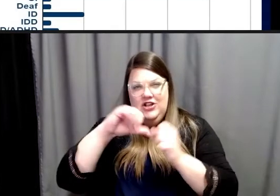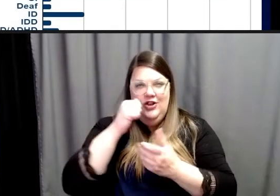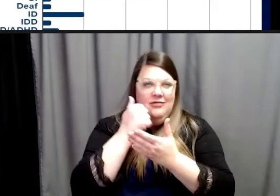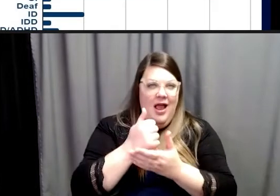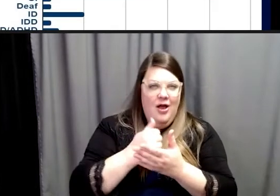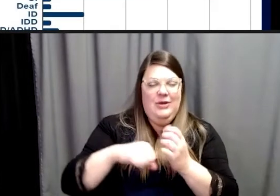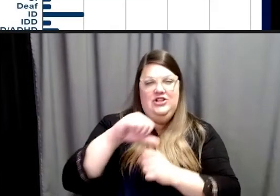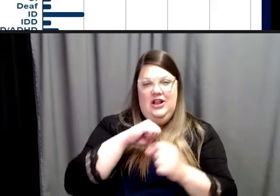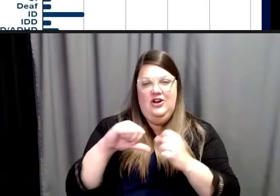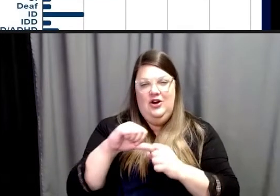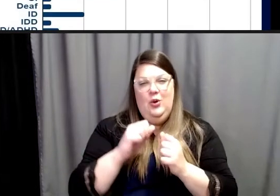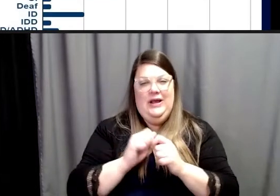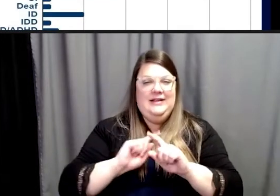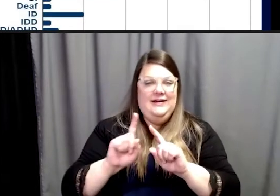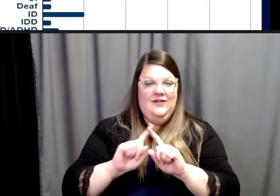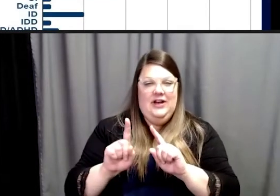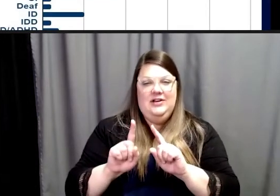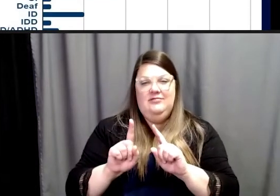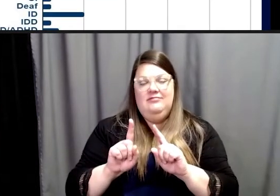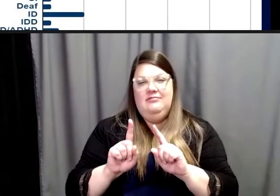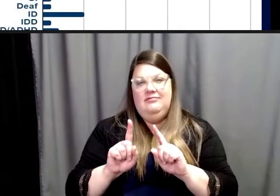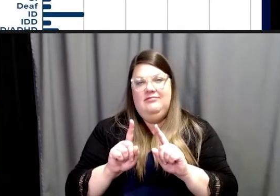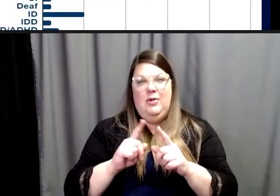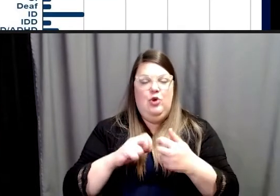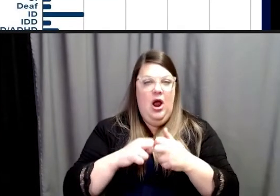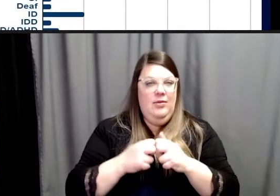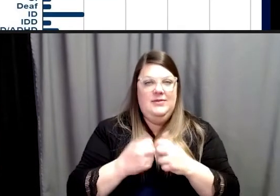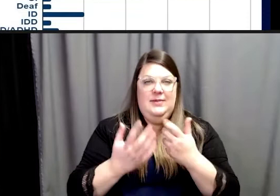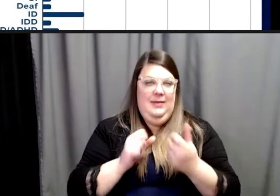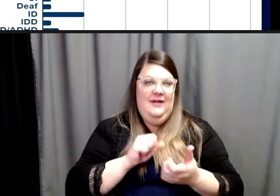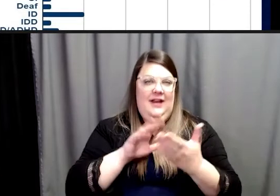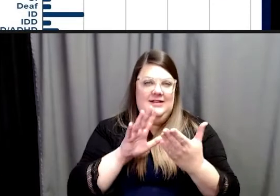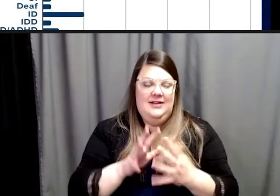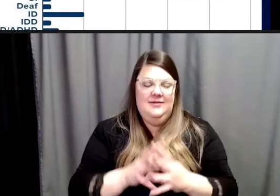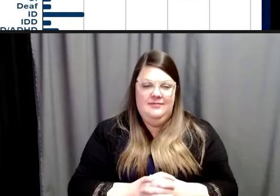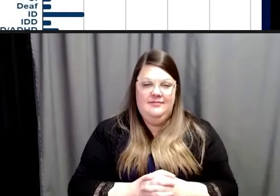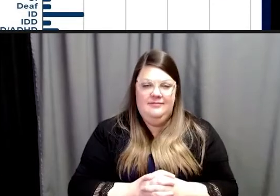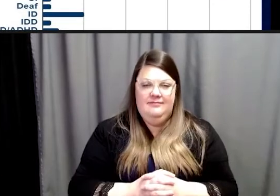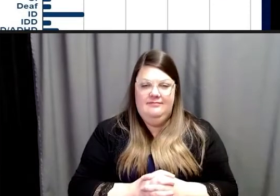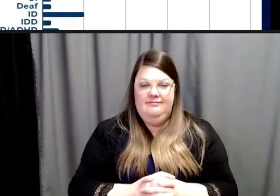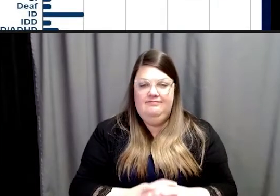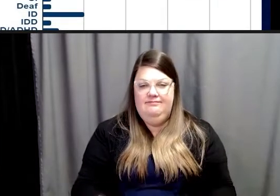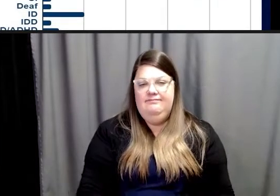other with different problems they may be facing.